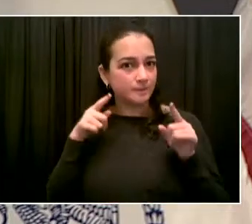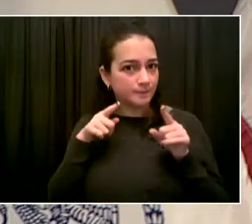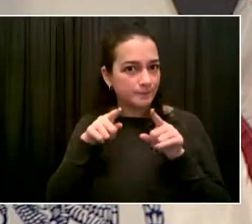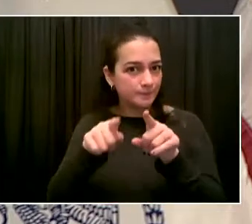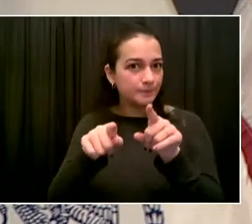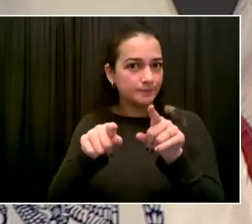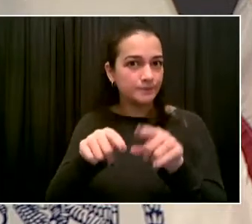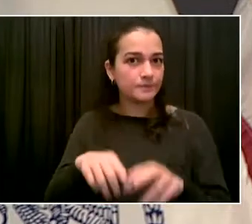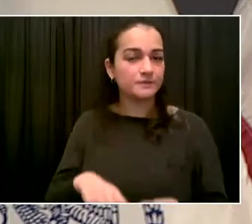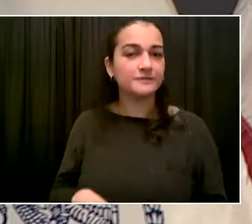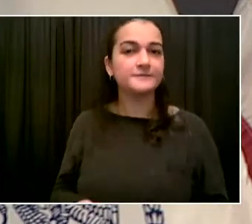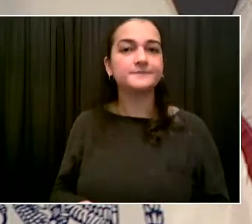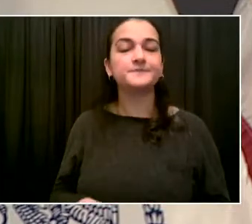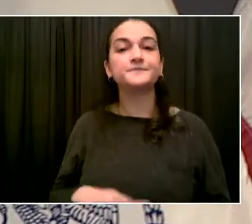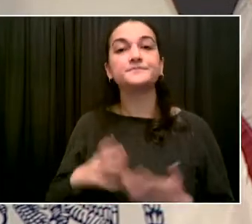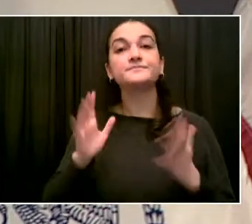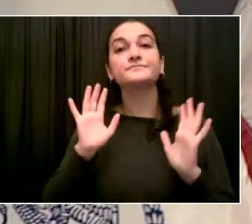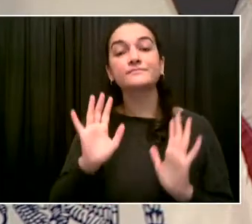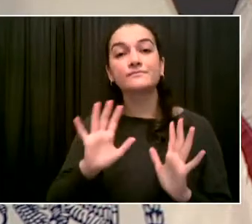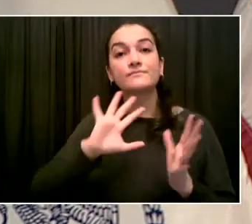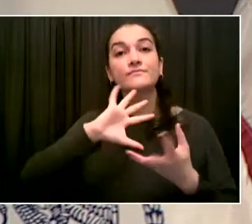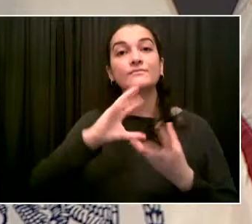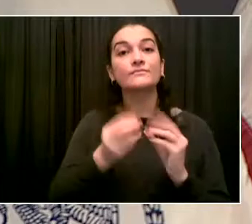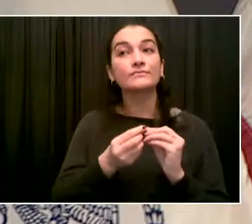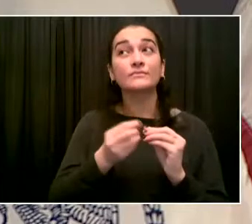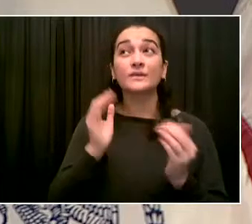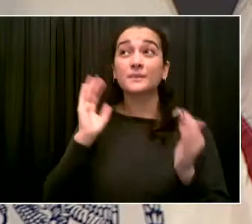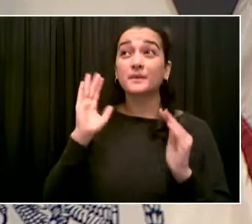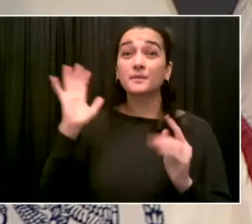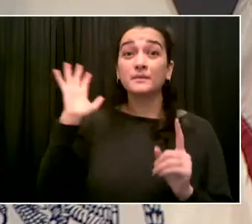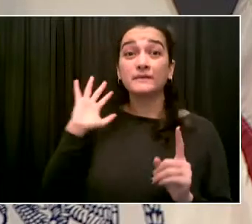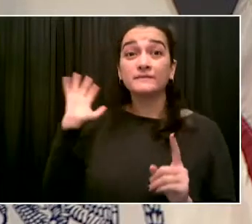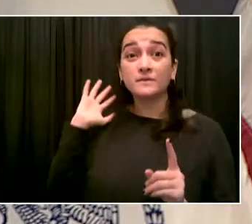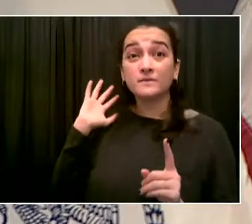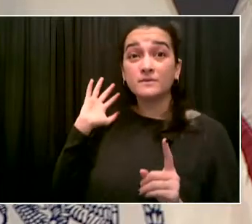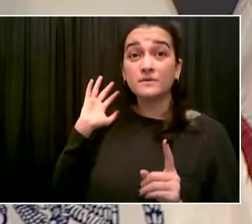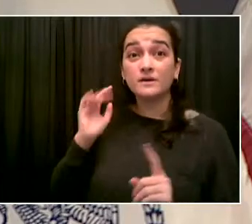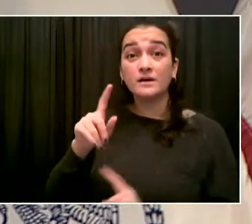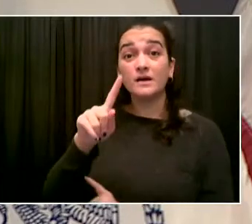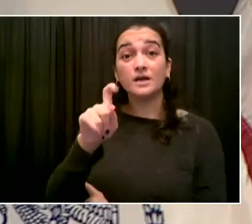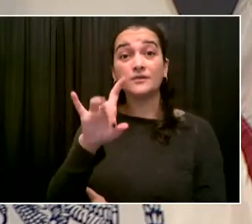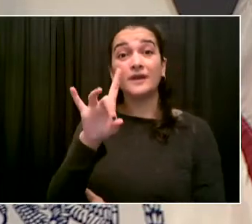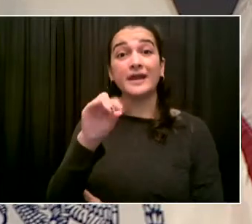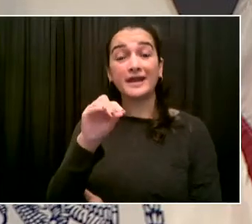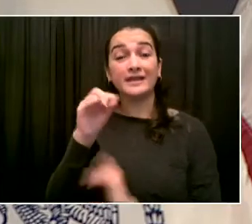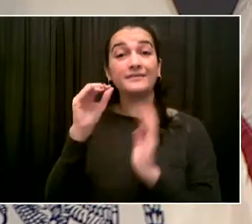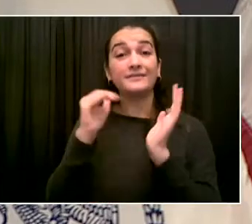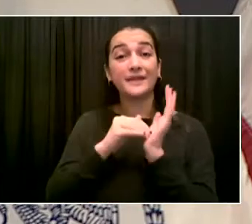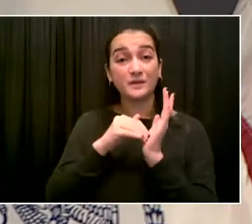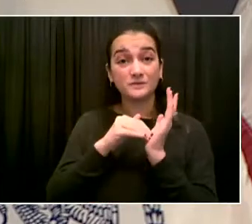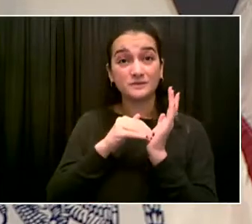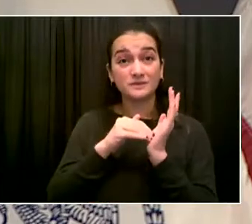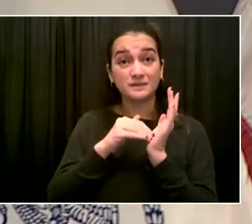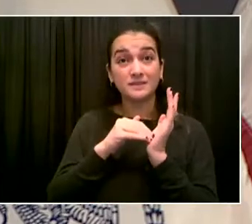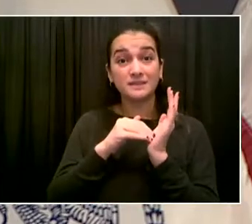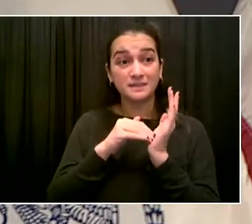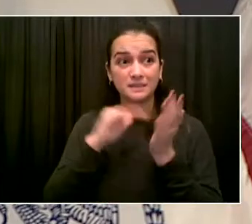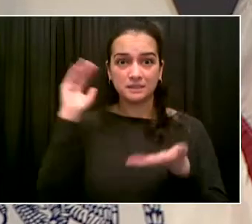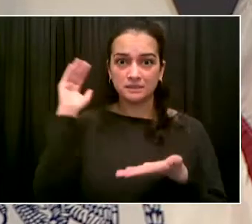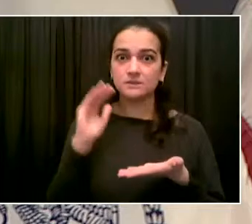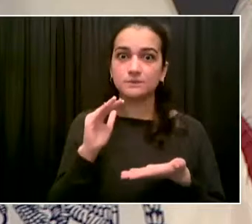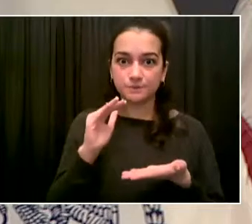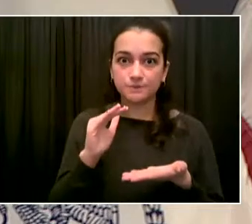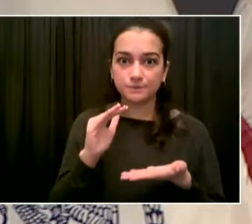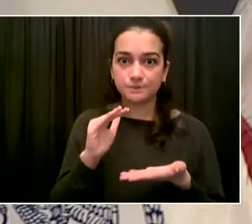fewer arrests, and the city was safer at the same time. So by reducing unnecessary arrests, we reduced